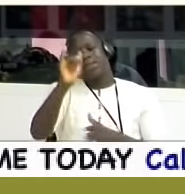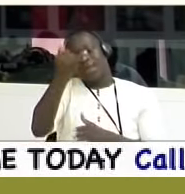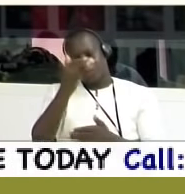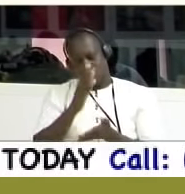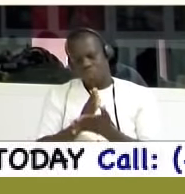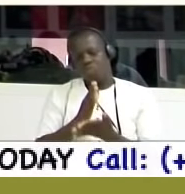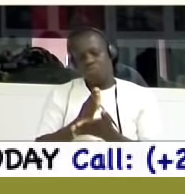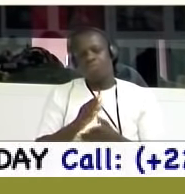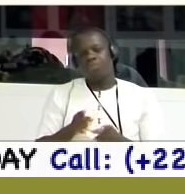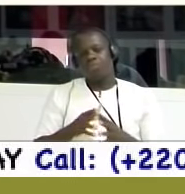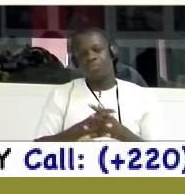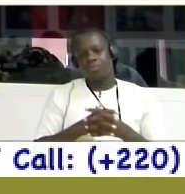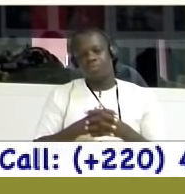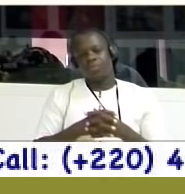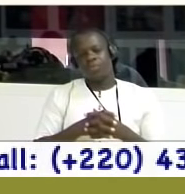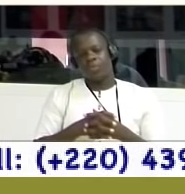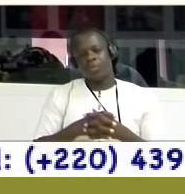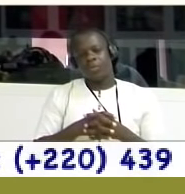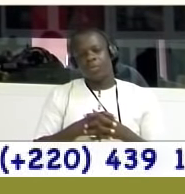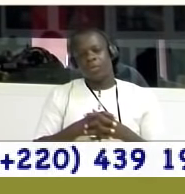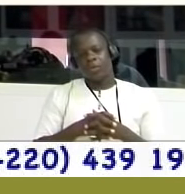was